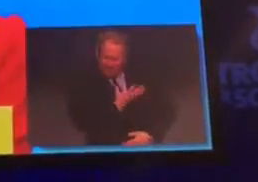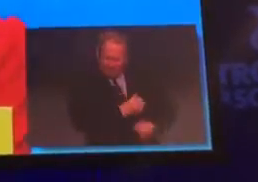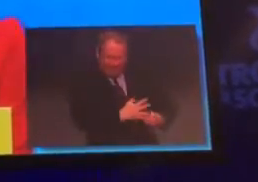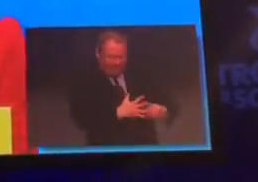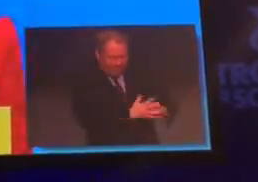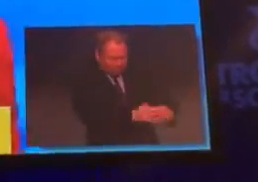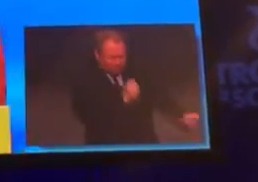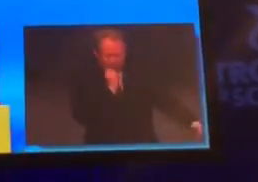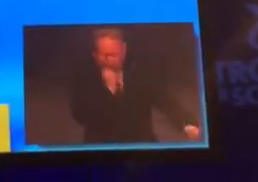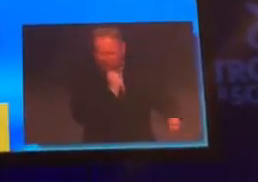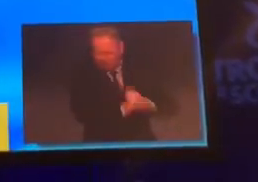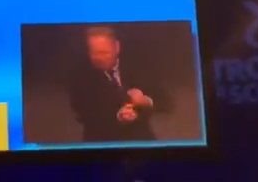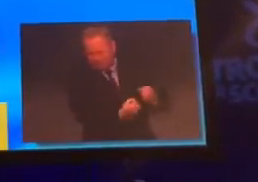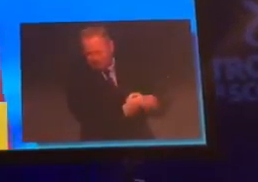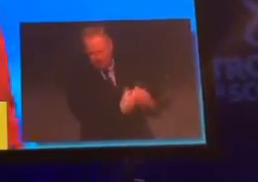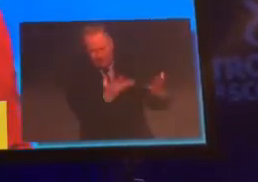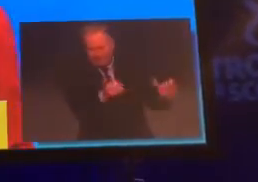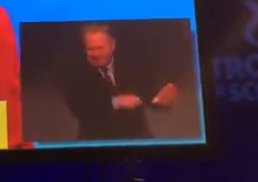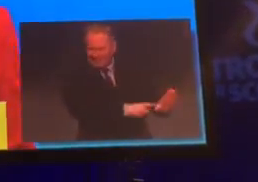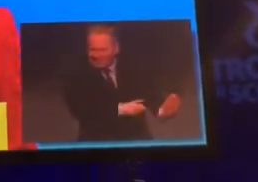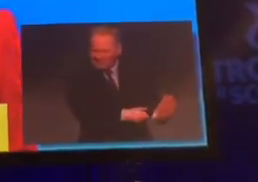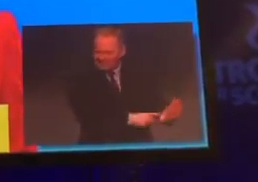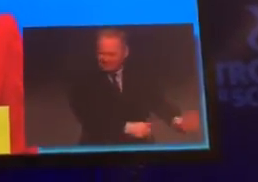golden yellow.